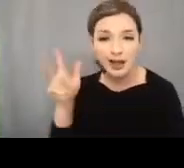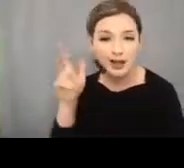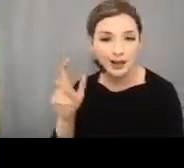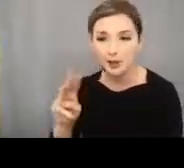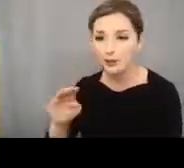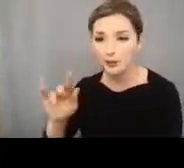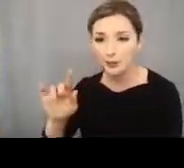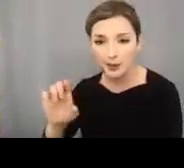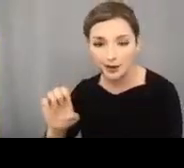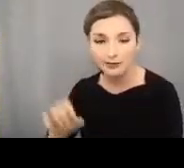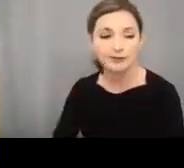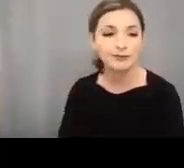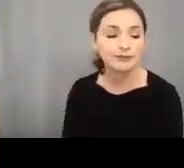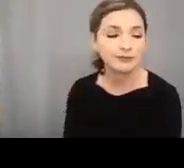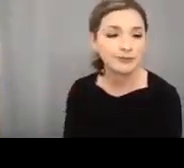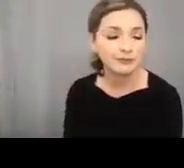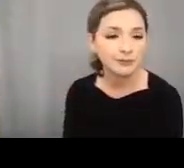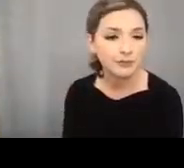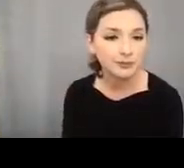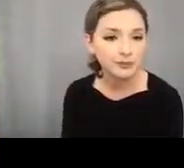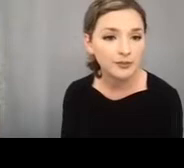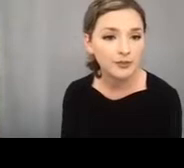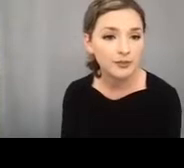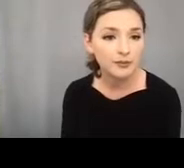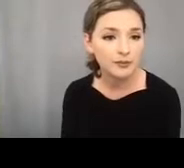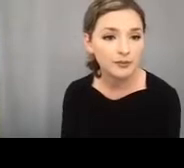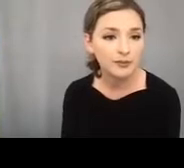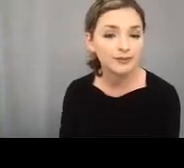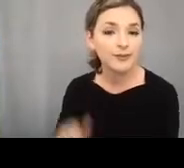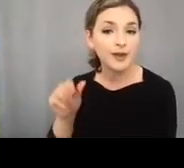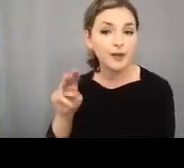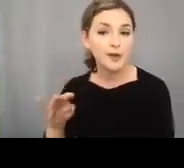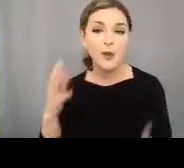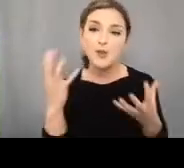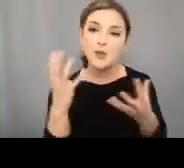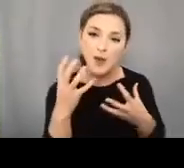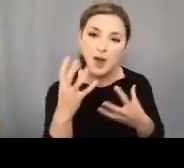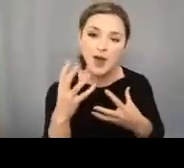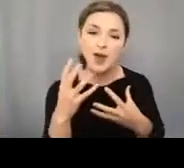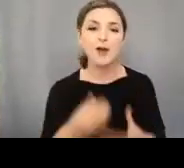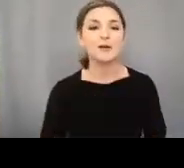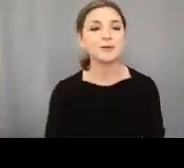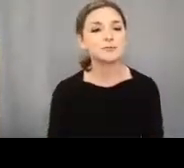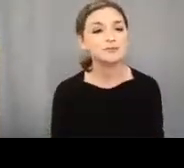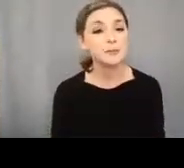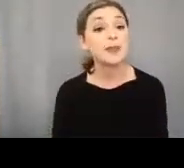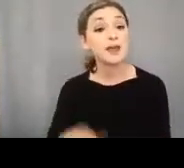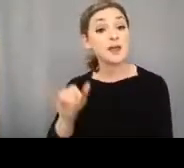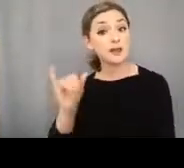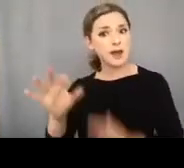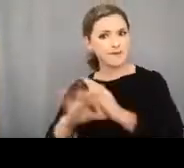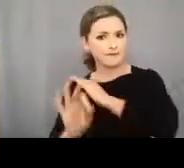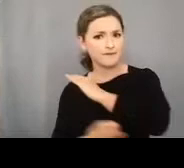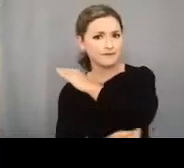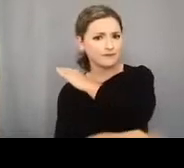And down here. Oh my goodness, look at that. And this field over here, what field? Is that the soccer field?